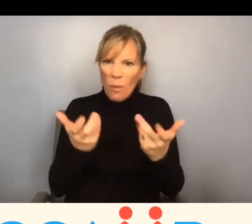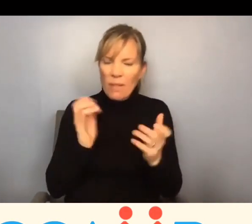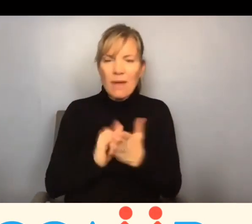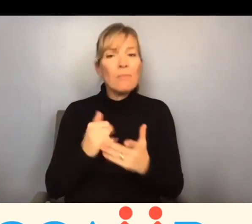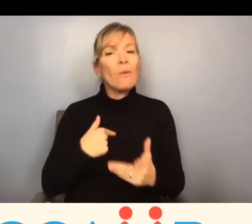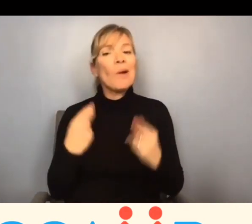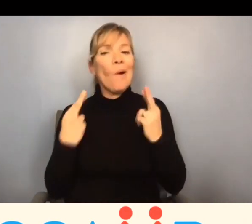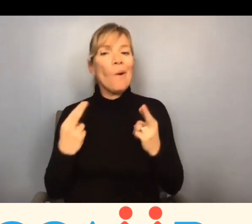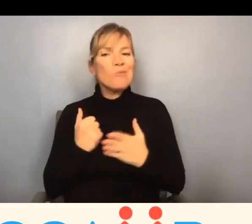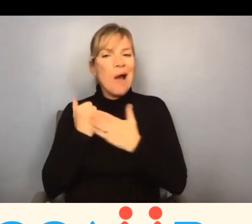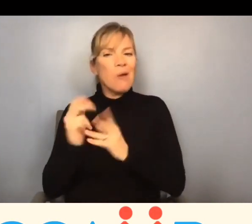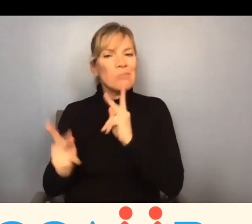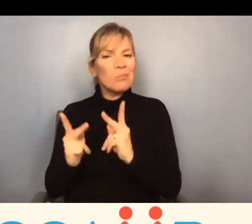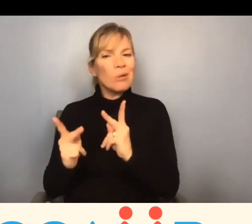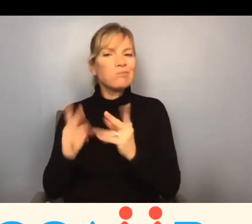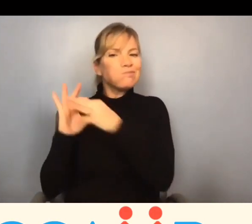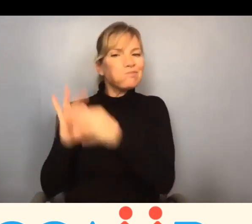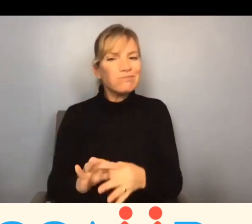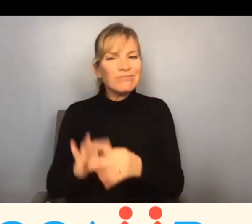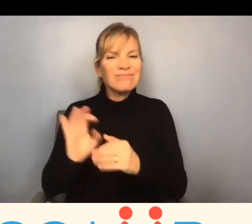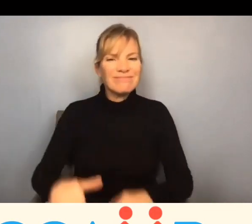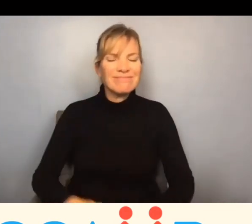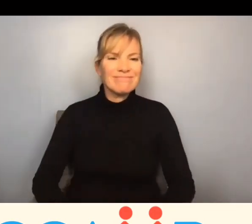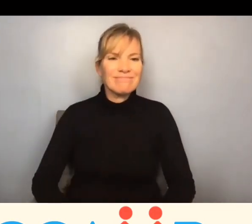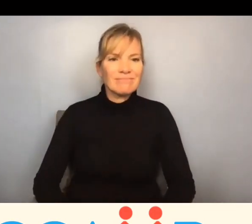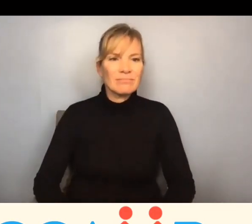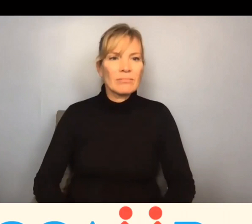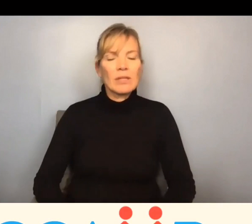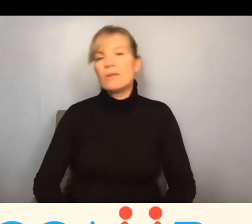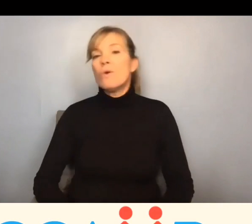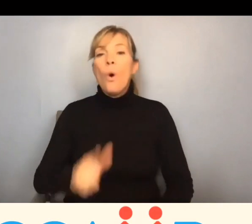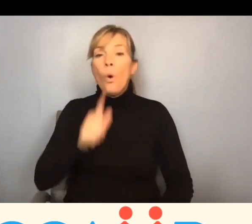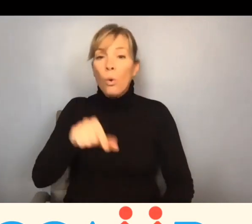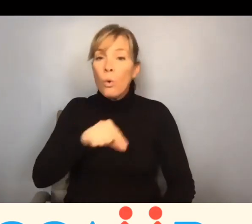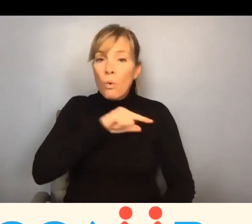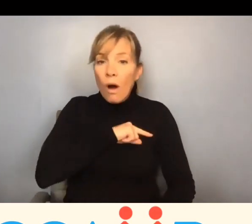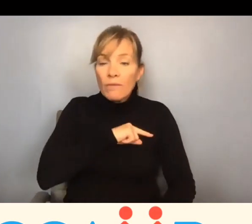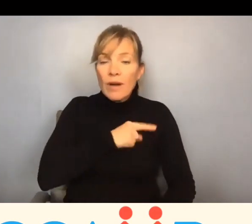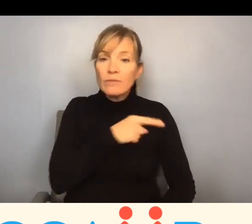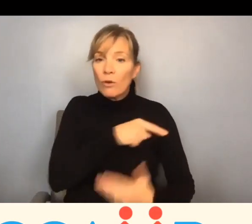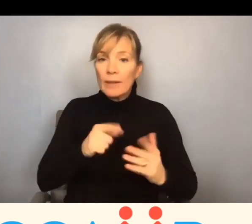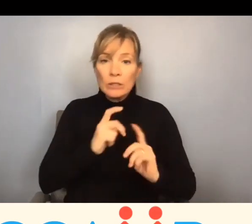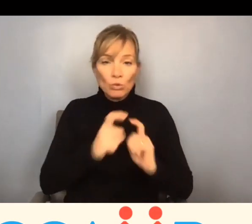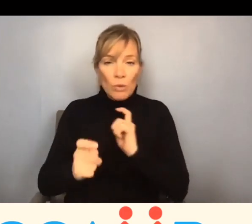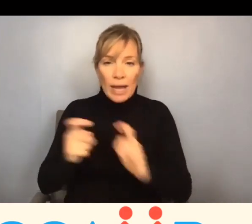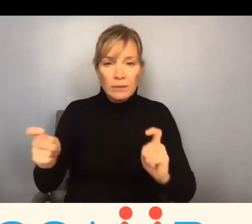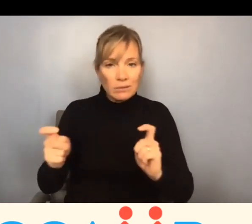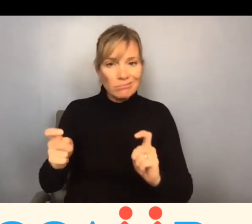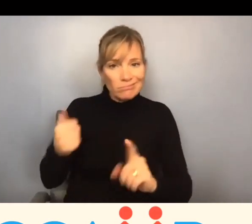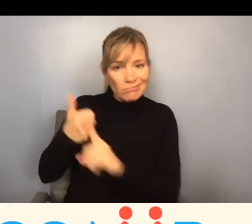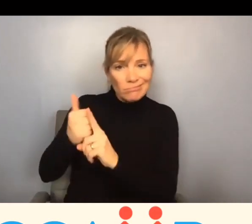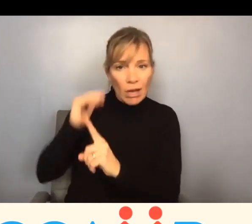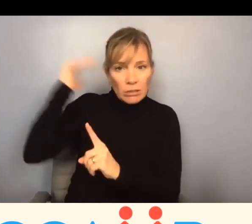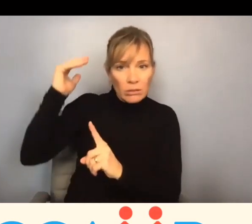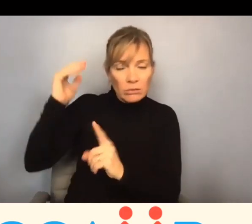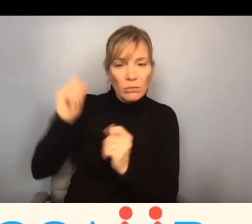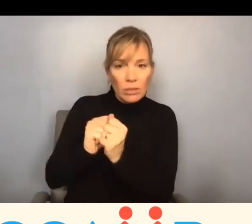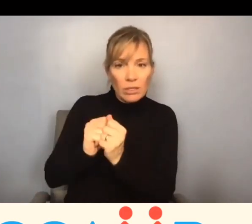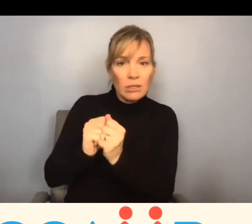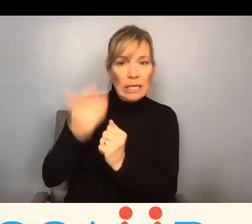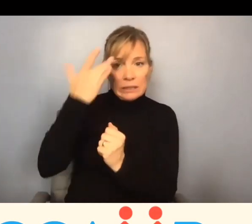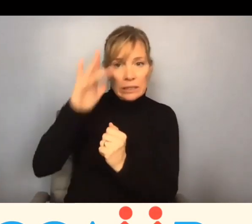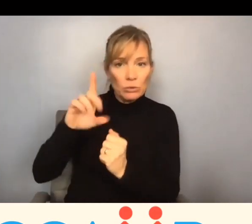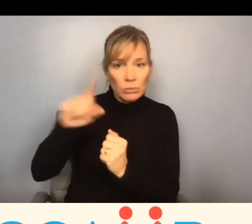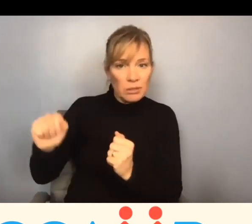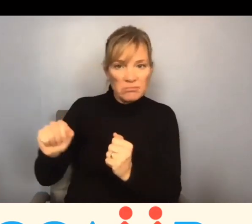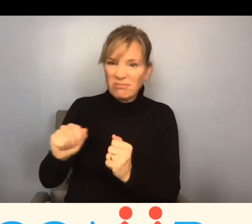help people with that. The people who qualify for these grants are adults with intellectual disability, so that'd